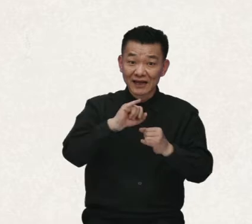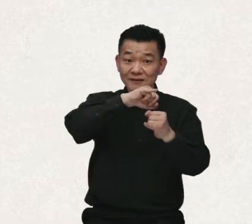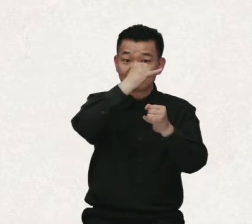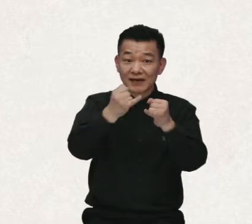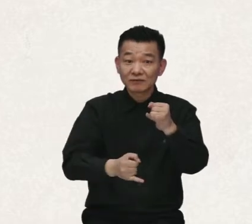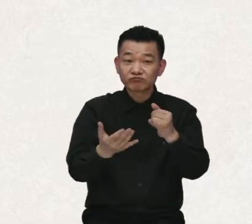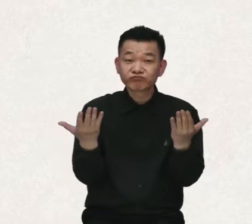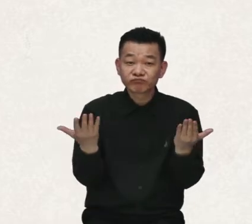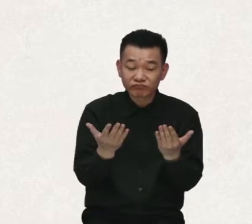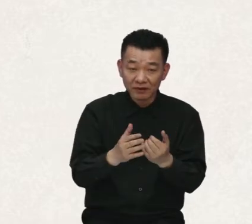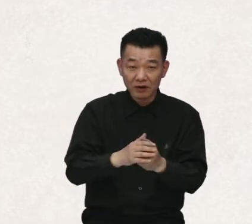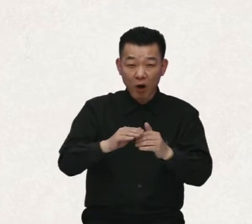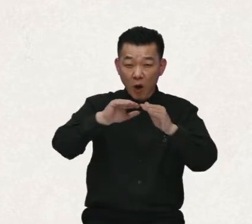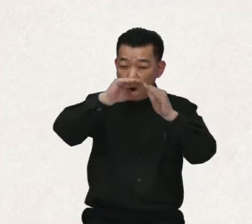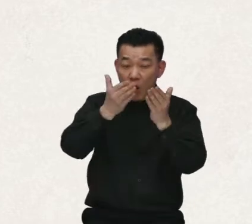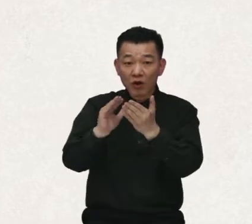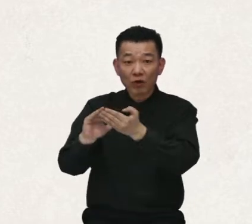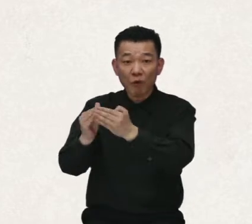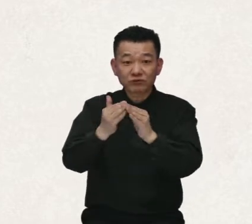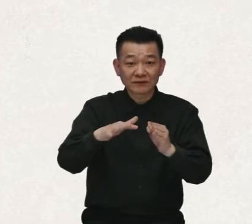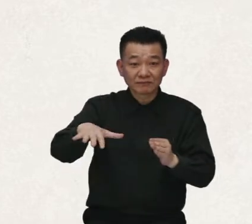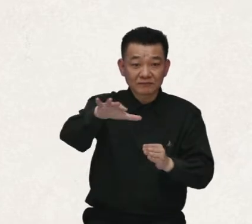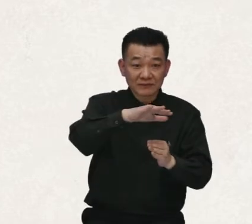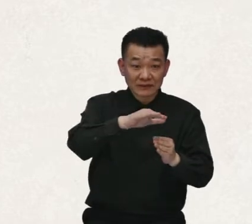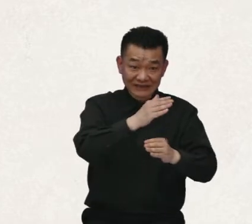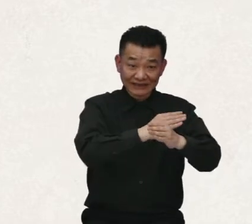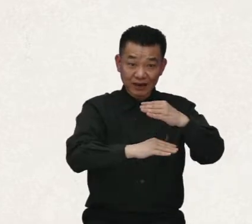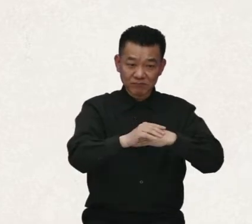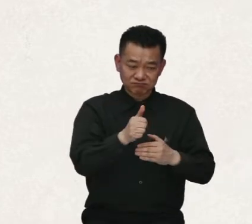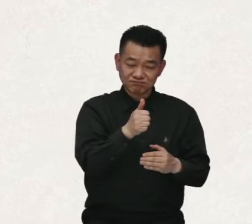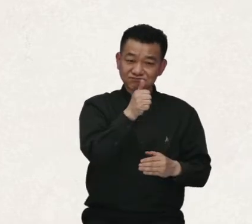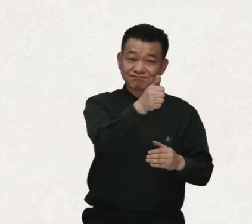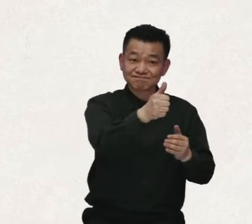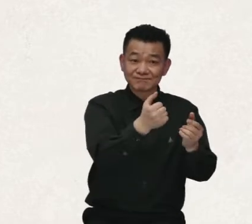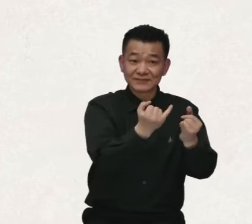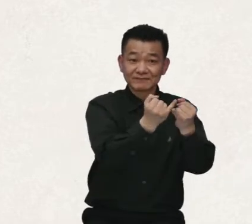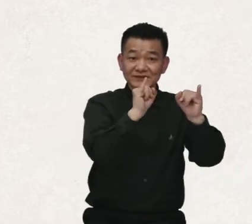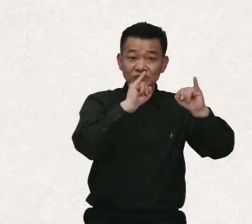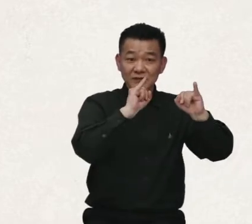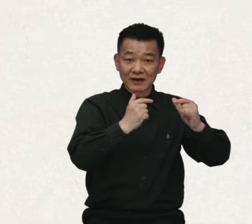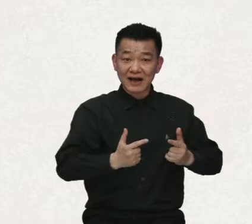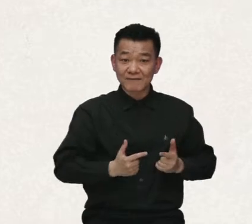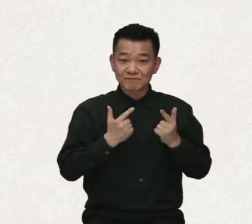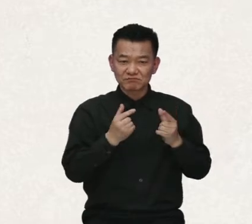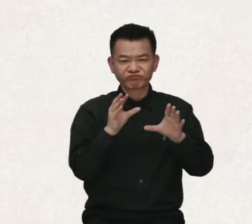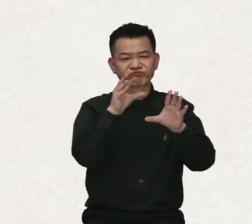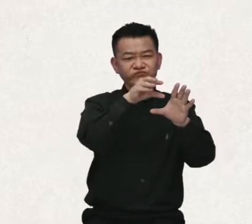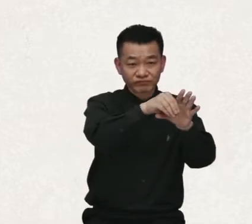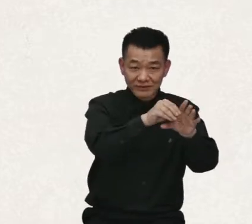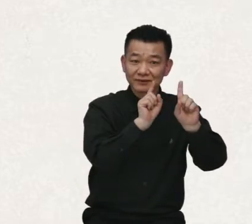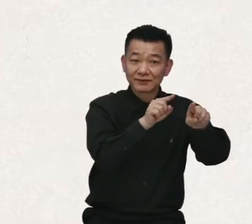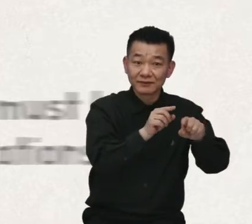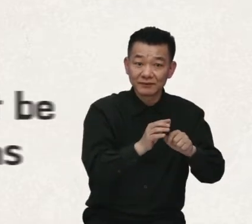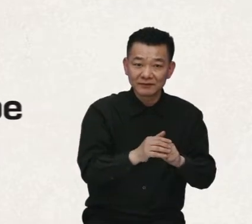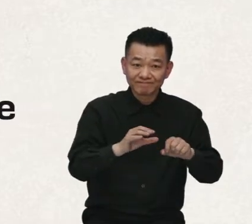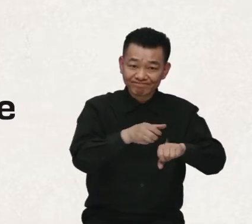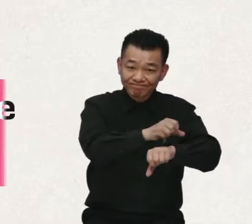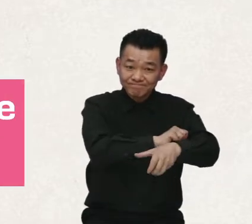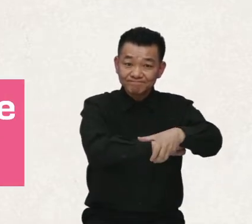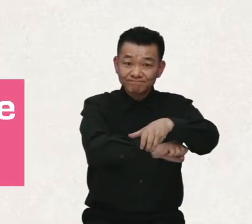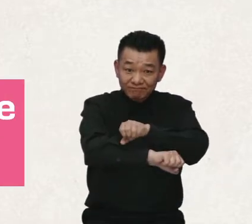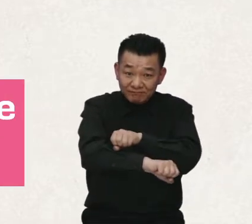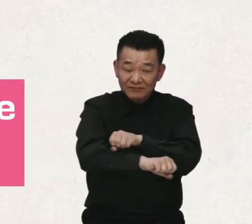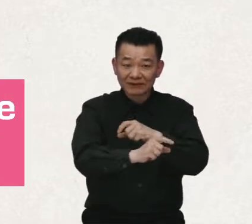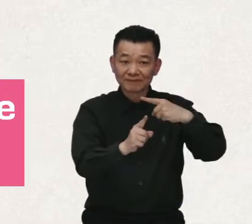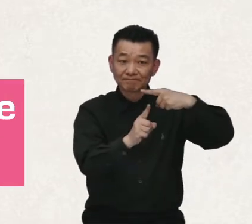As a result, in order for persons with disabilities to live independently and participate fully in all areas, active